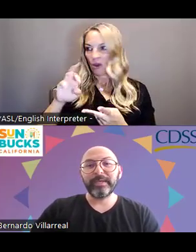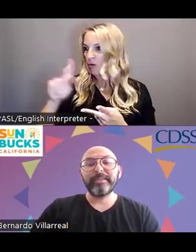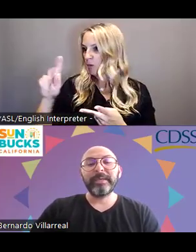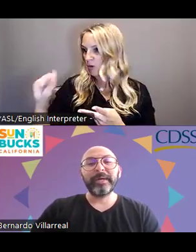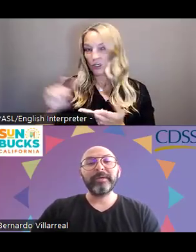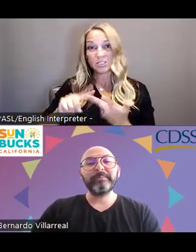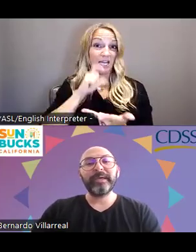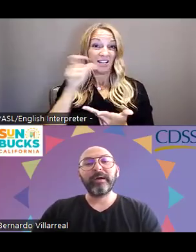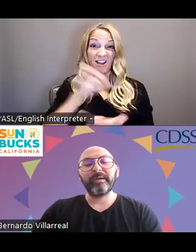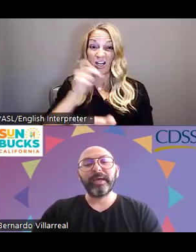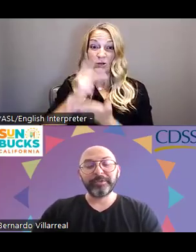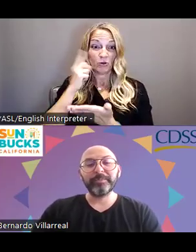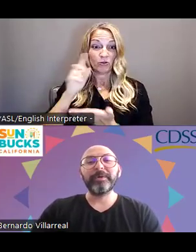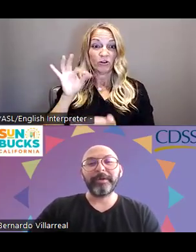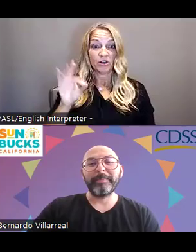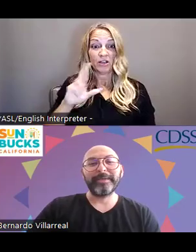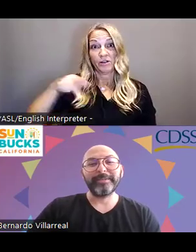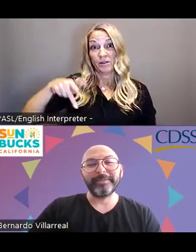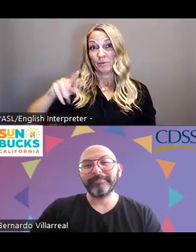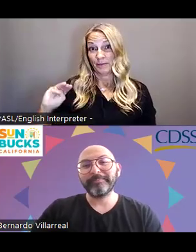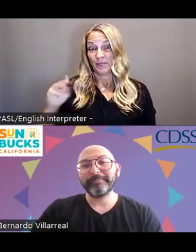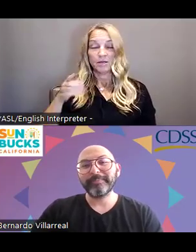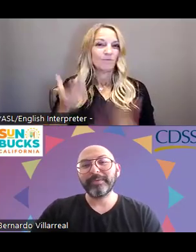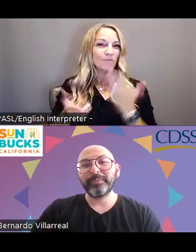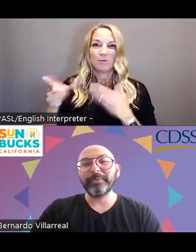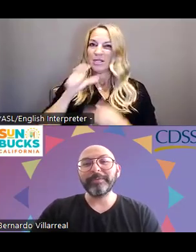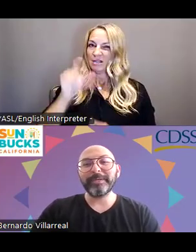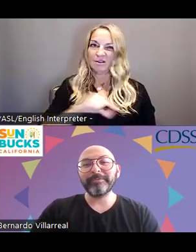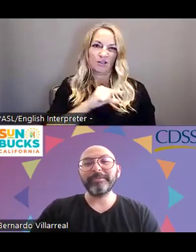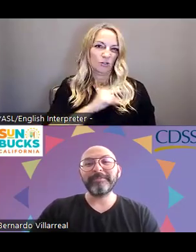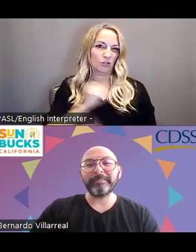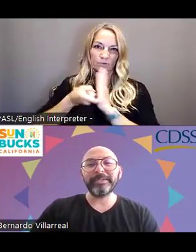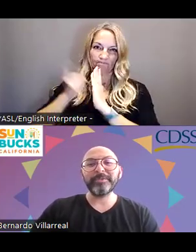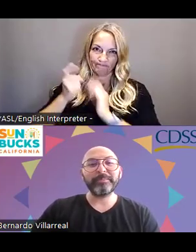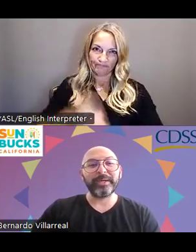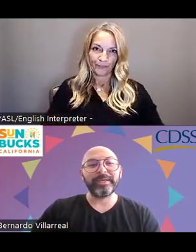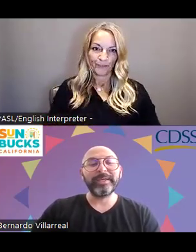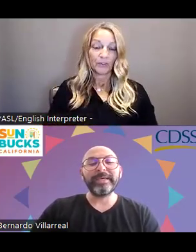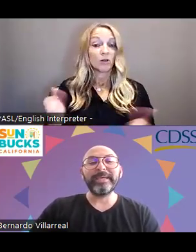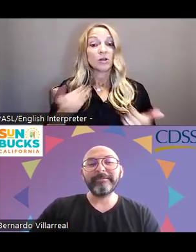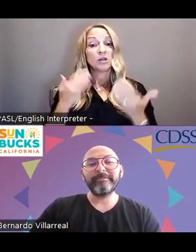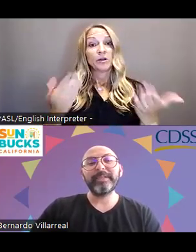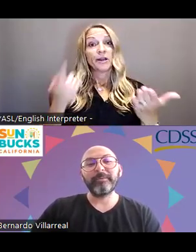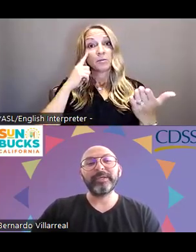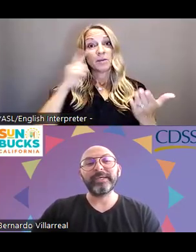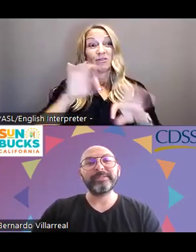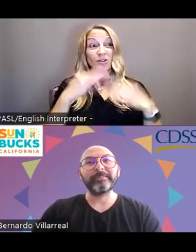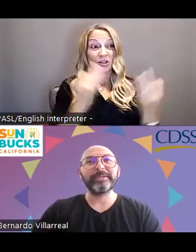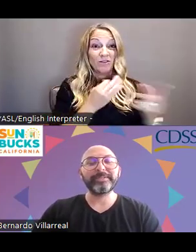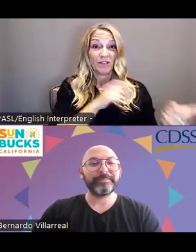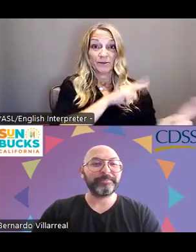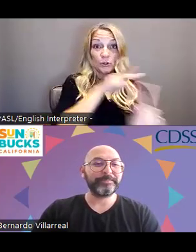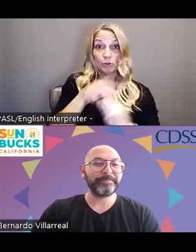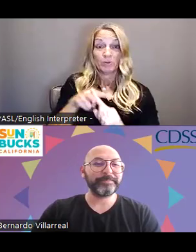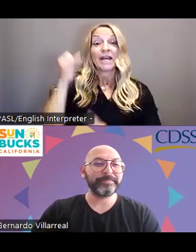FRPM, they might not be eligible automatically. We recommend for the family to apply if they want to